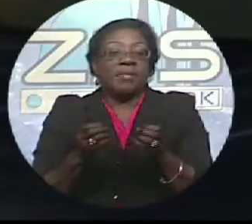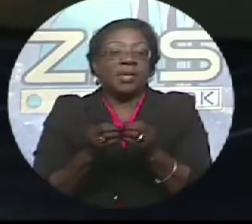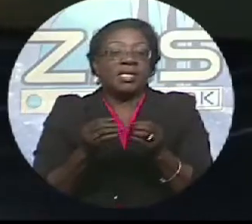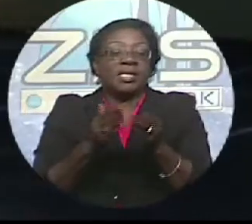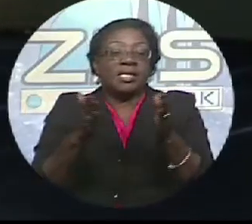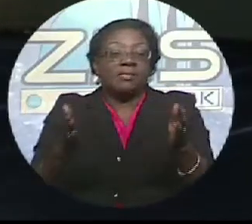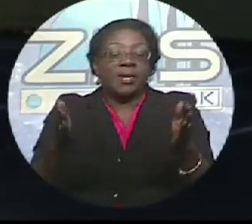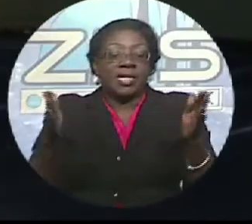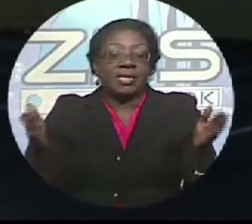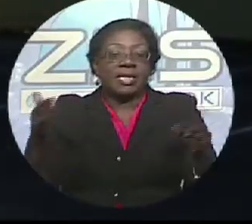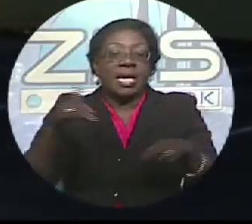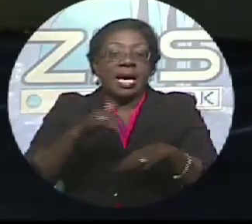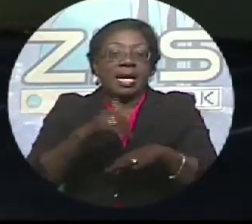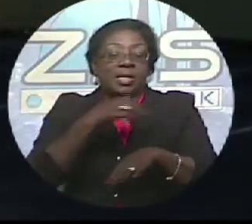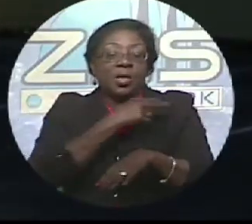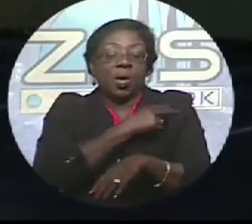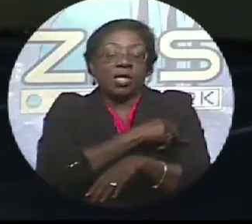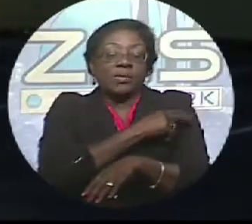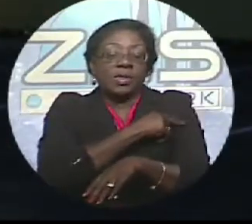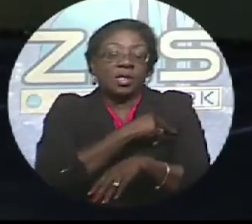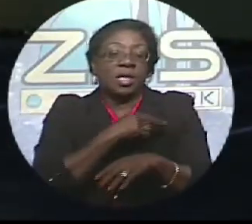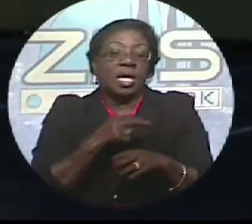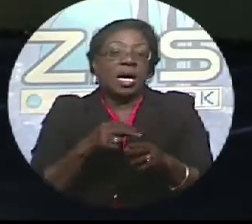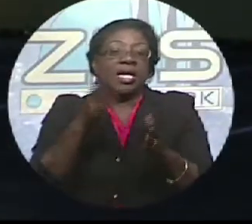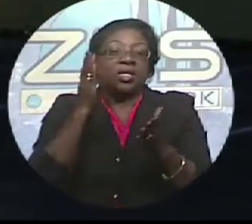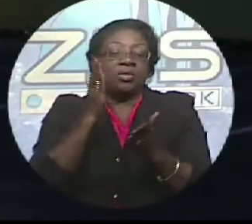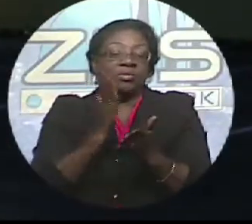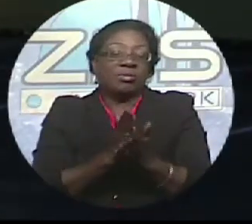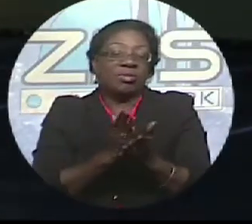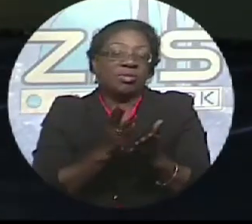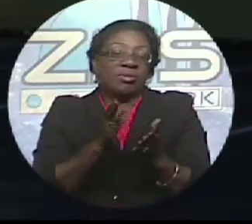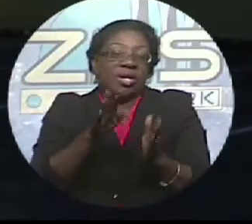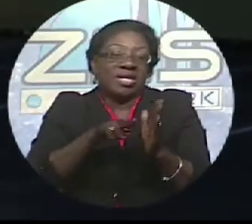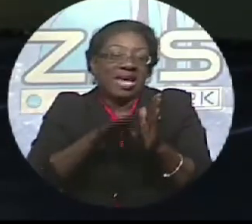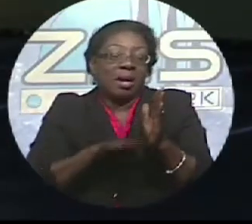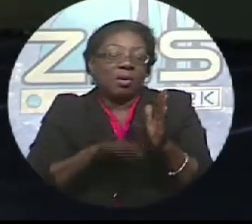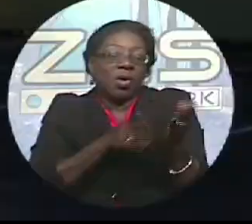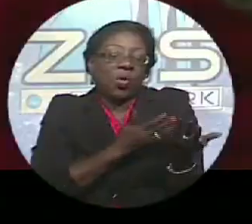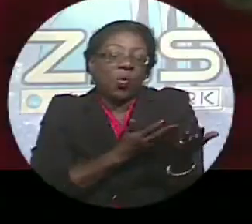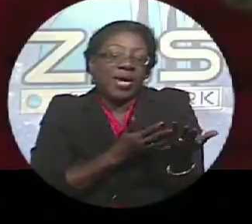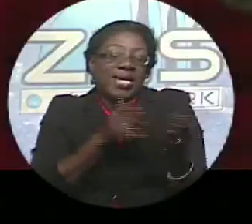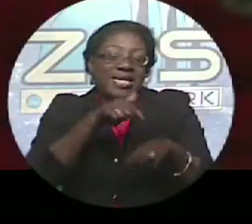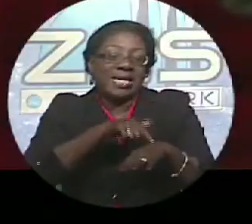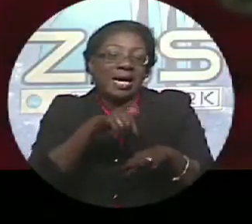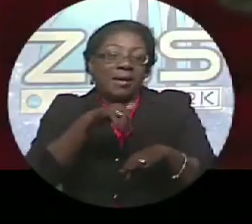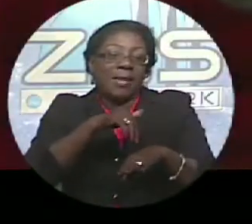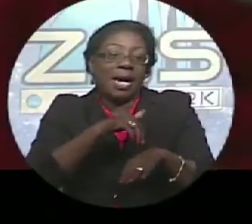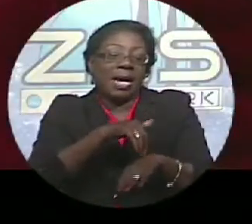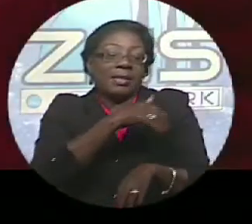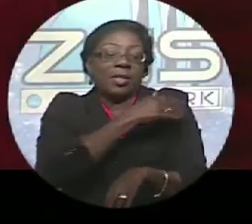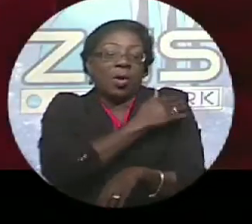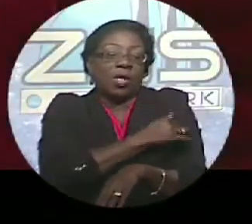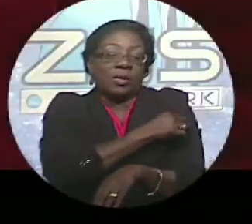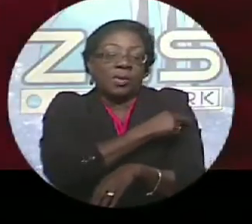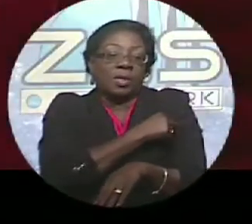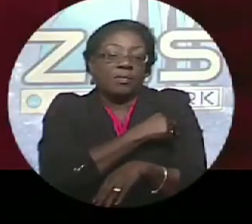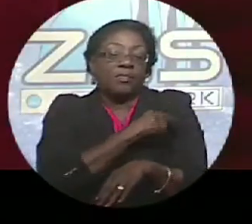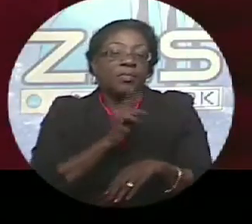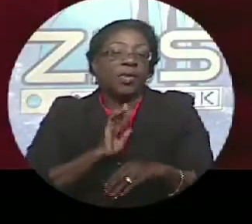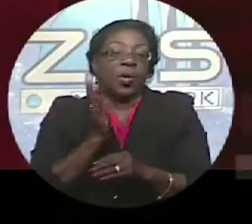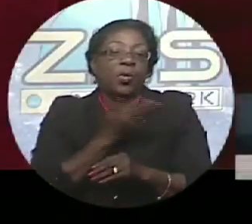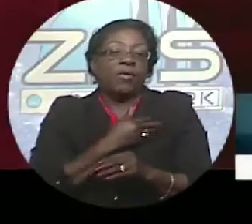space and, as Senator Smith pointed out, reduce the tedious waiting time at the state-run hospital. We've already seen the relocation of